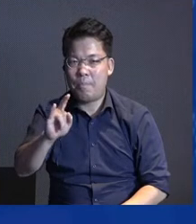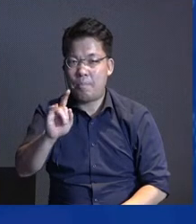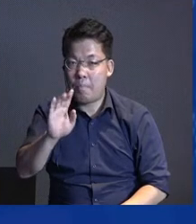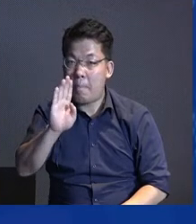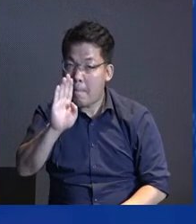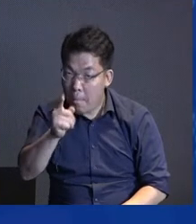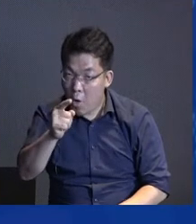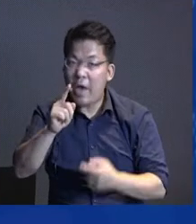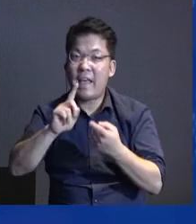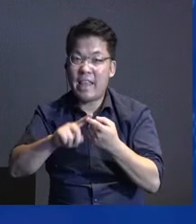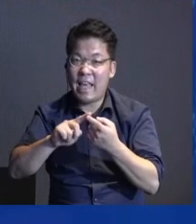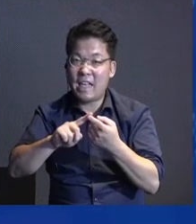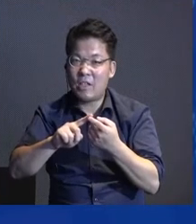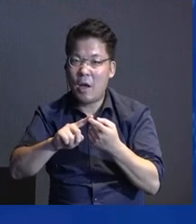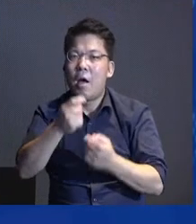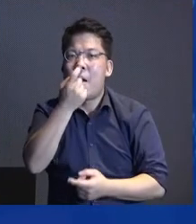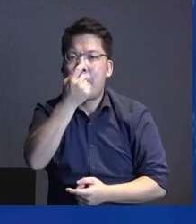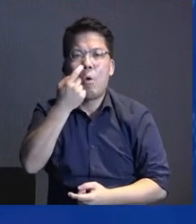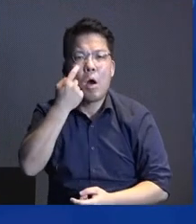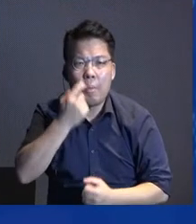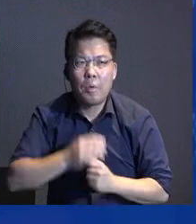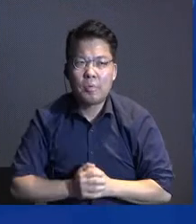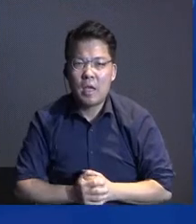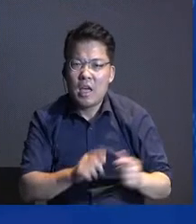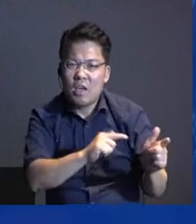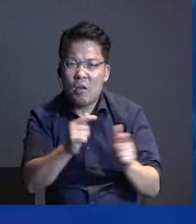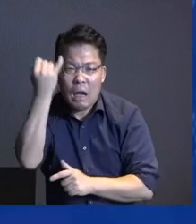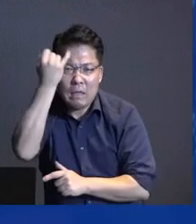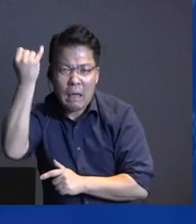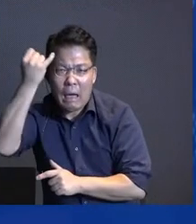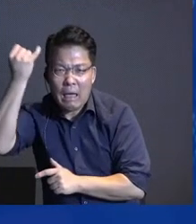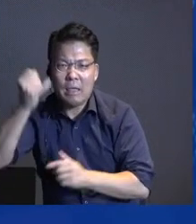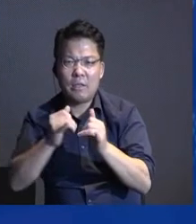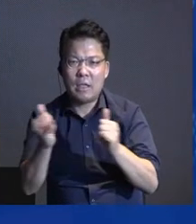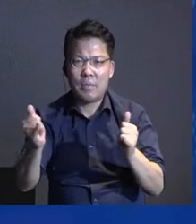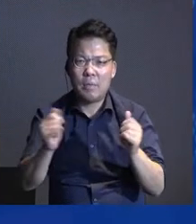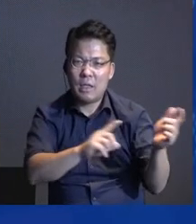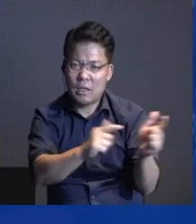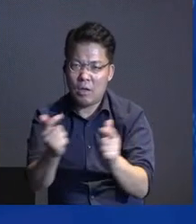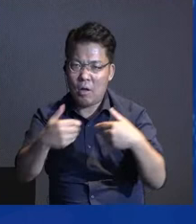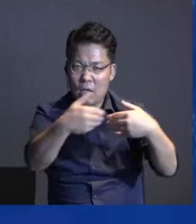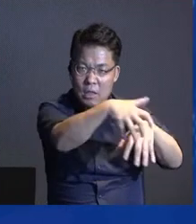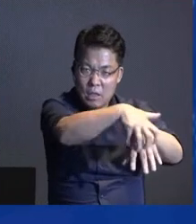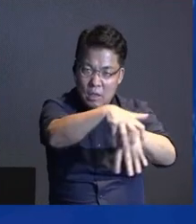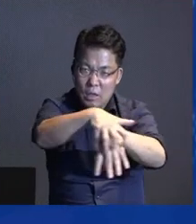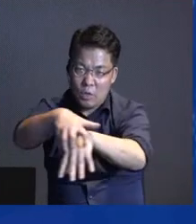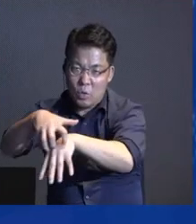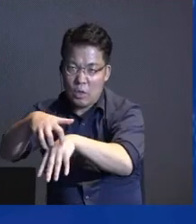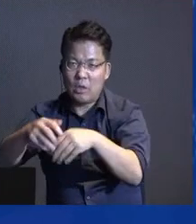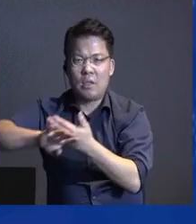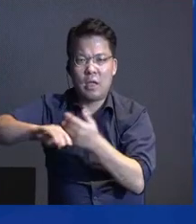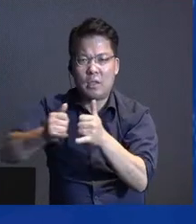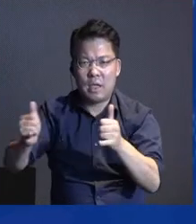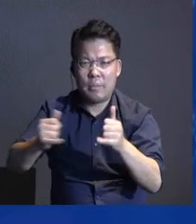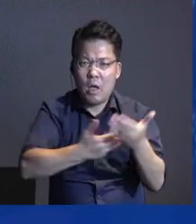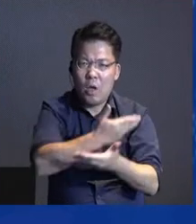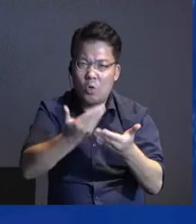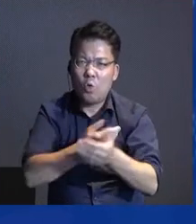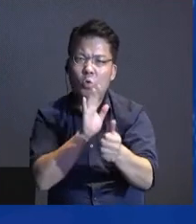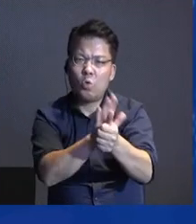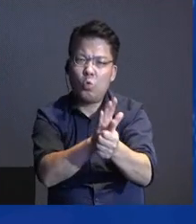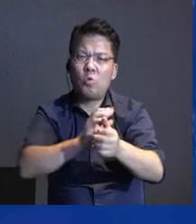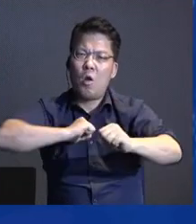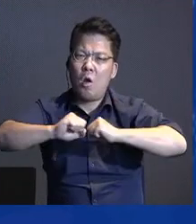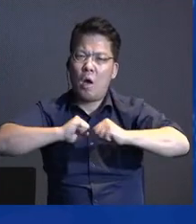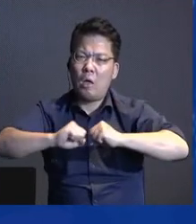and very motivated and enthusiastic people. And